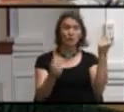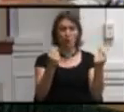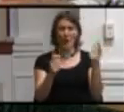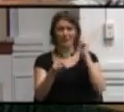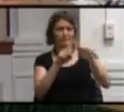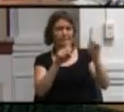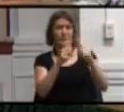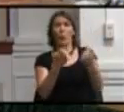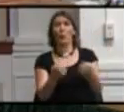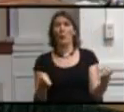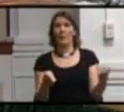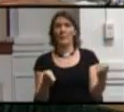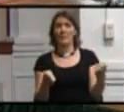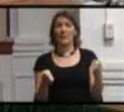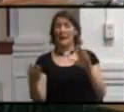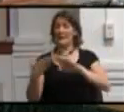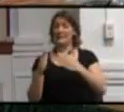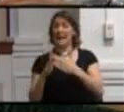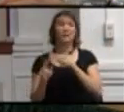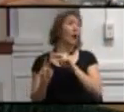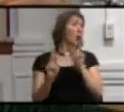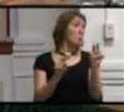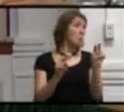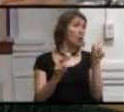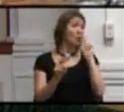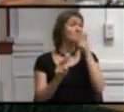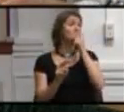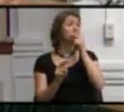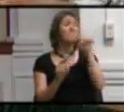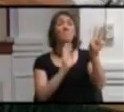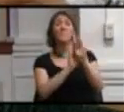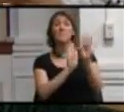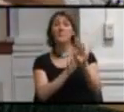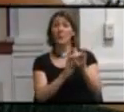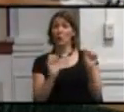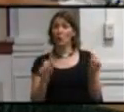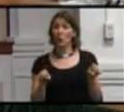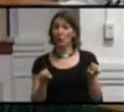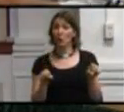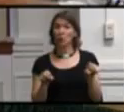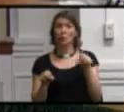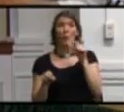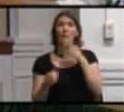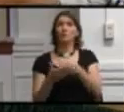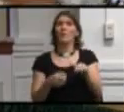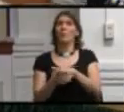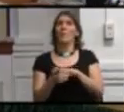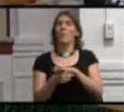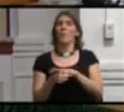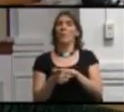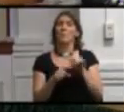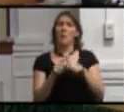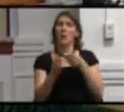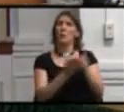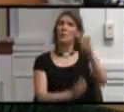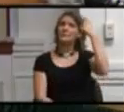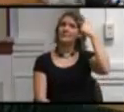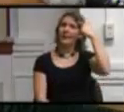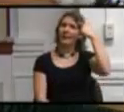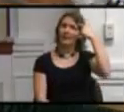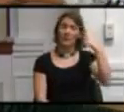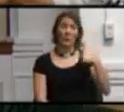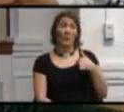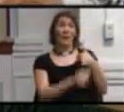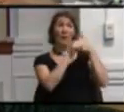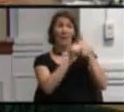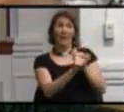items that municipalities and the state are consumers of. So what the board can be sure of when following the state